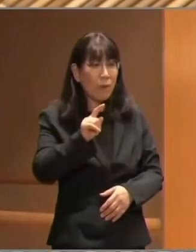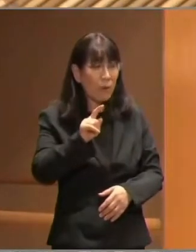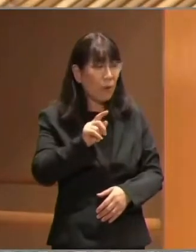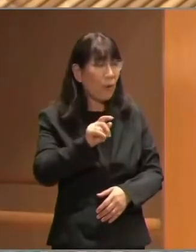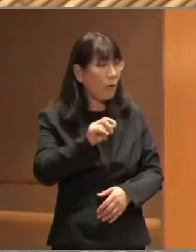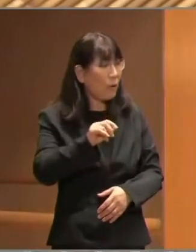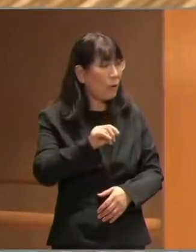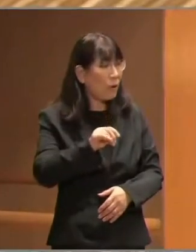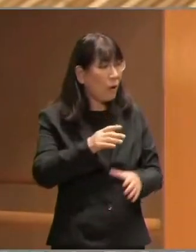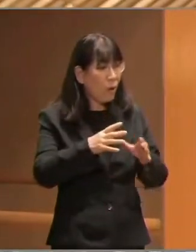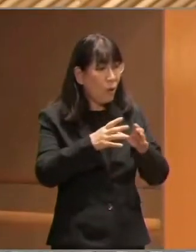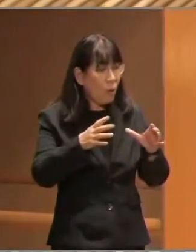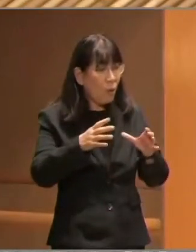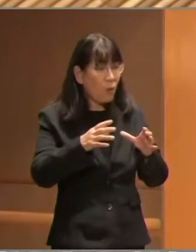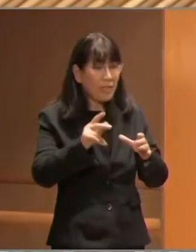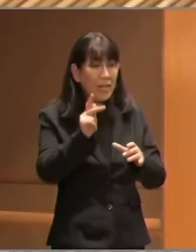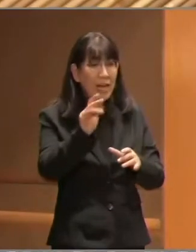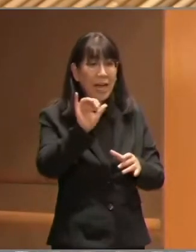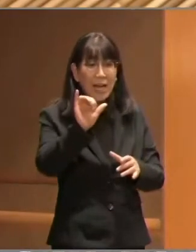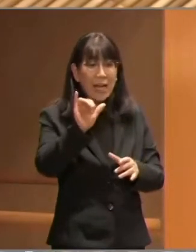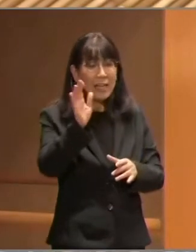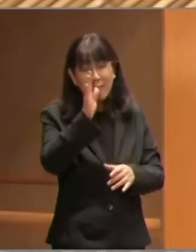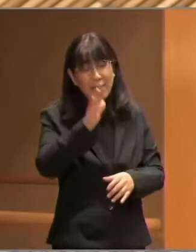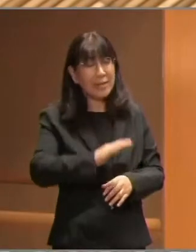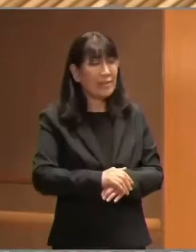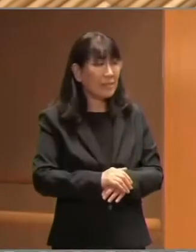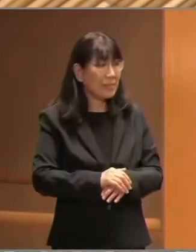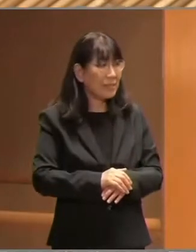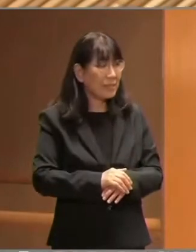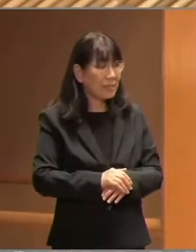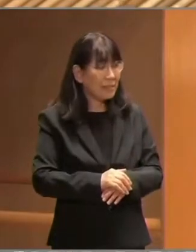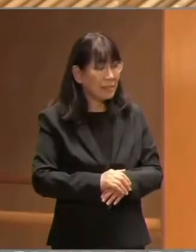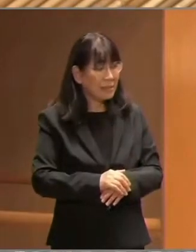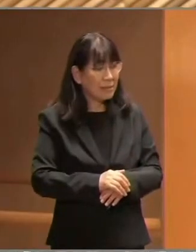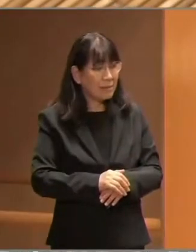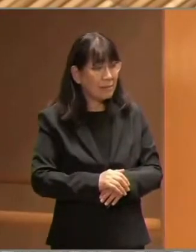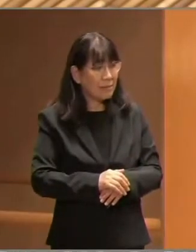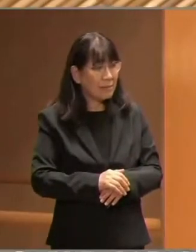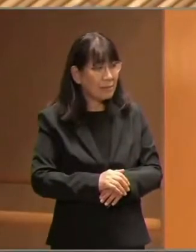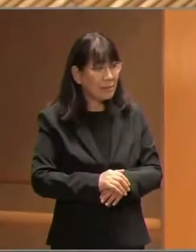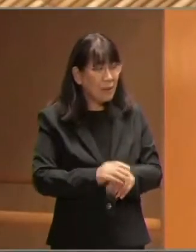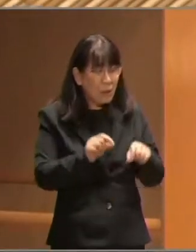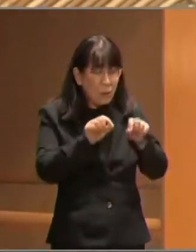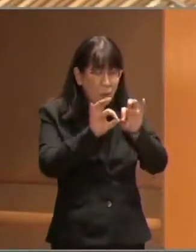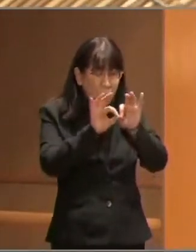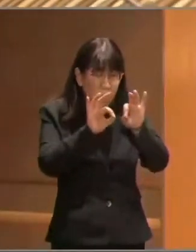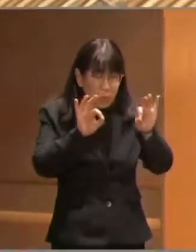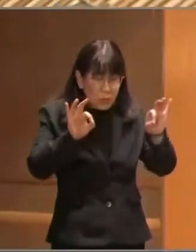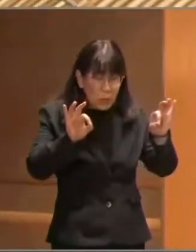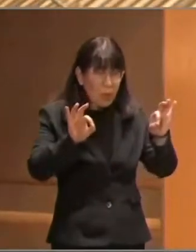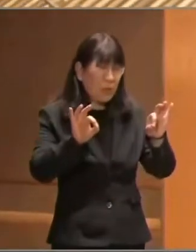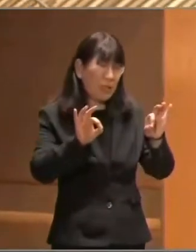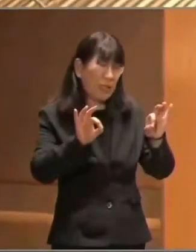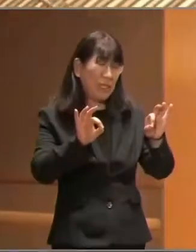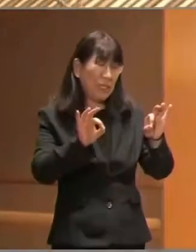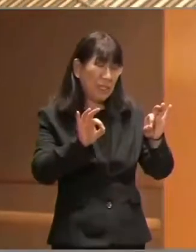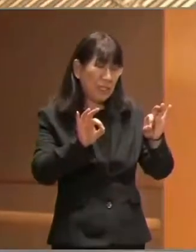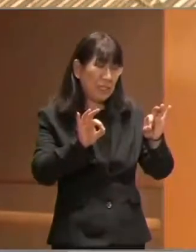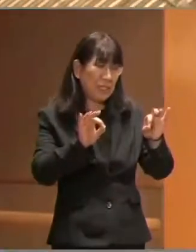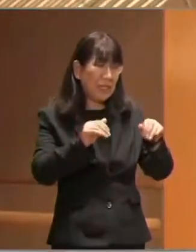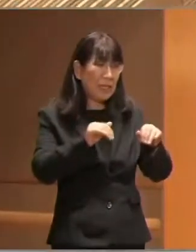are different types of Miscanthus, not the big ones, but the very